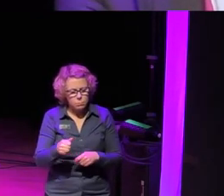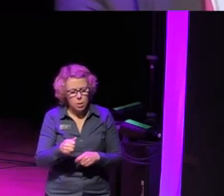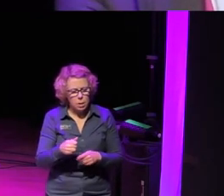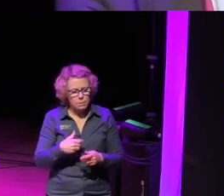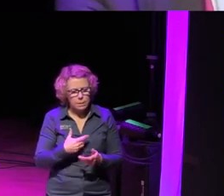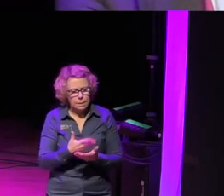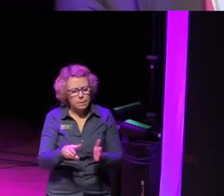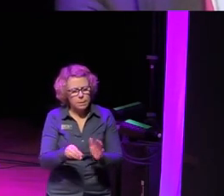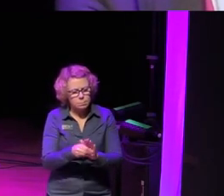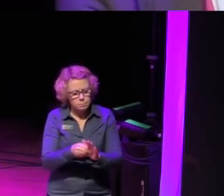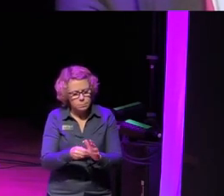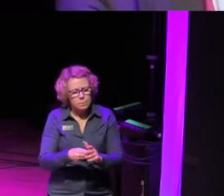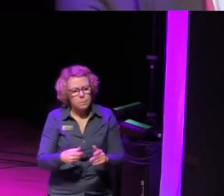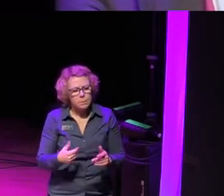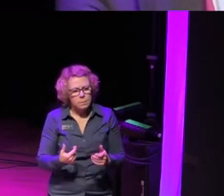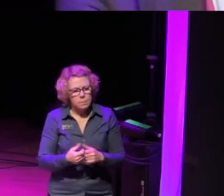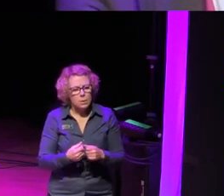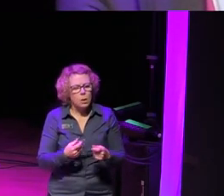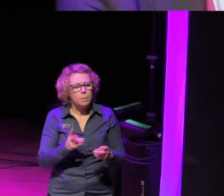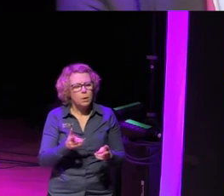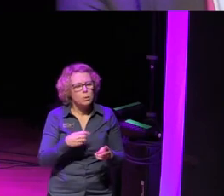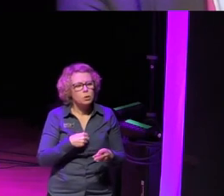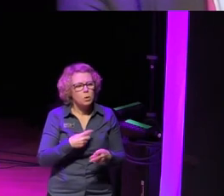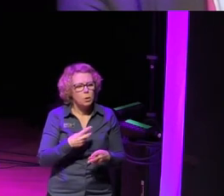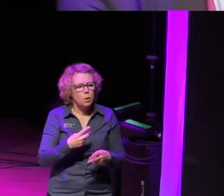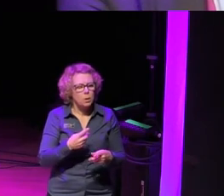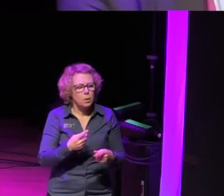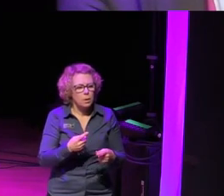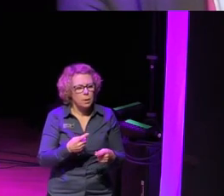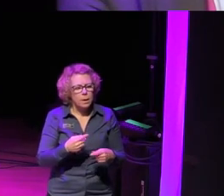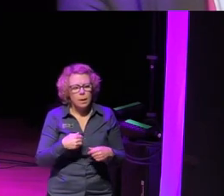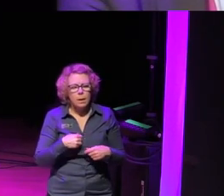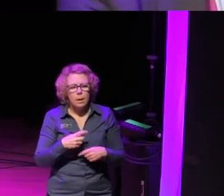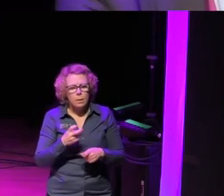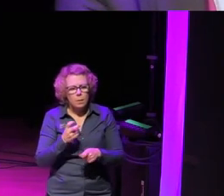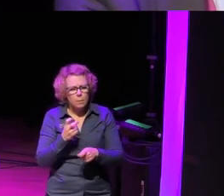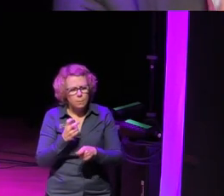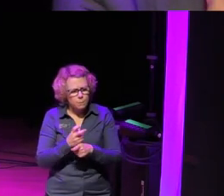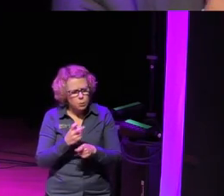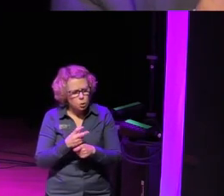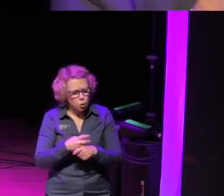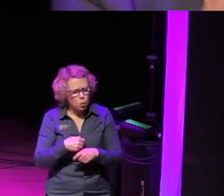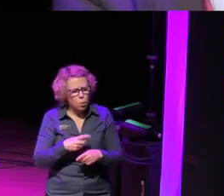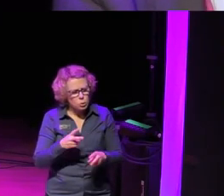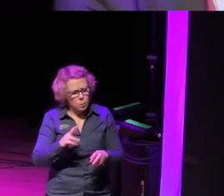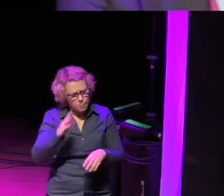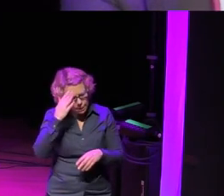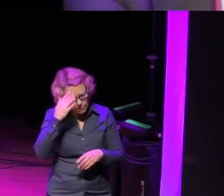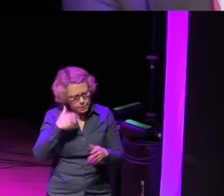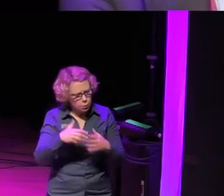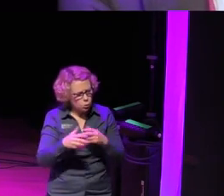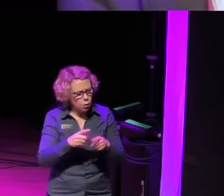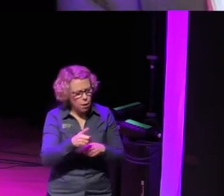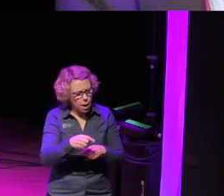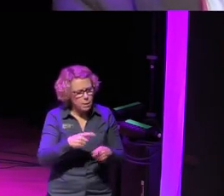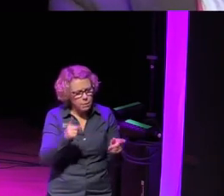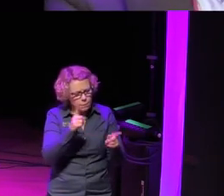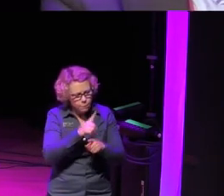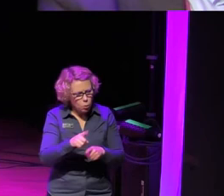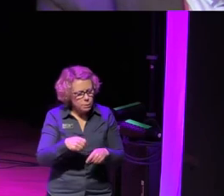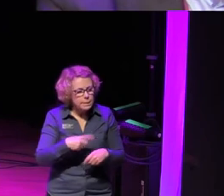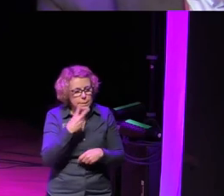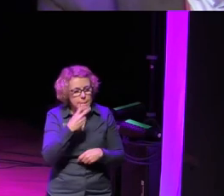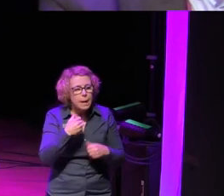educate others about the link between their day-to-day lives and corruption, because if people are not making the